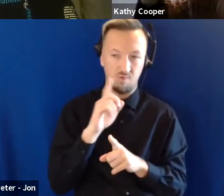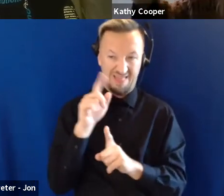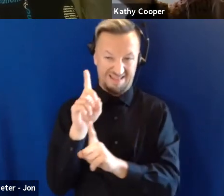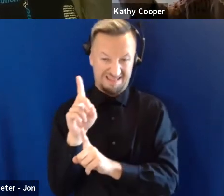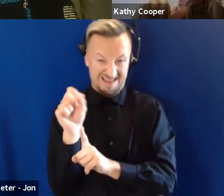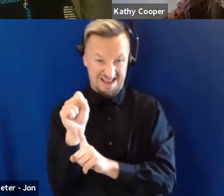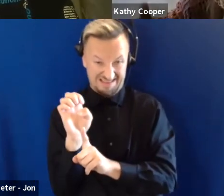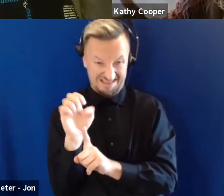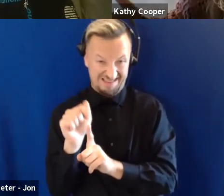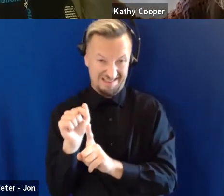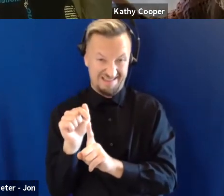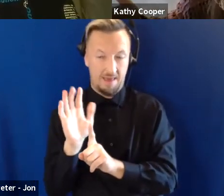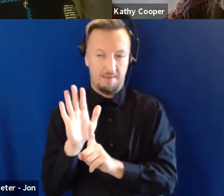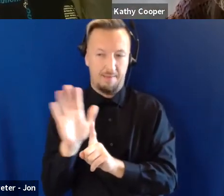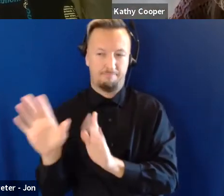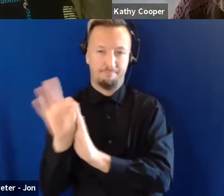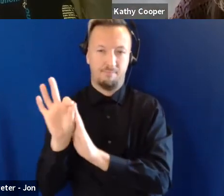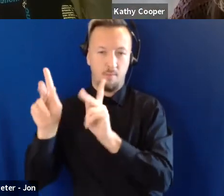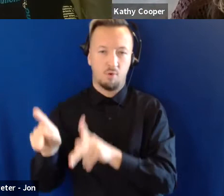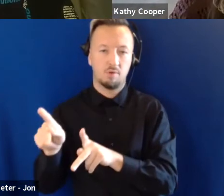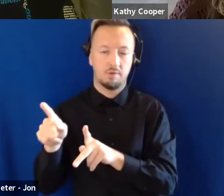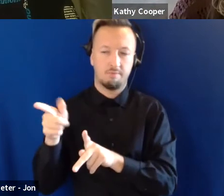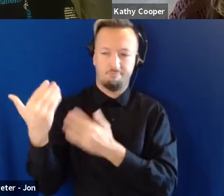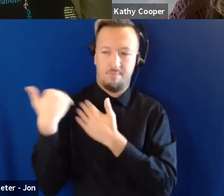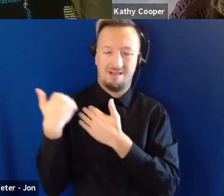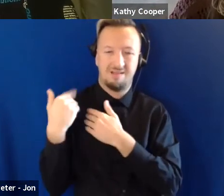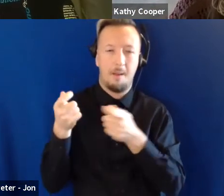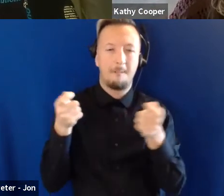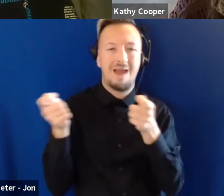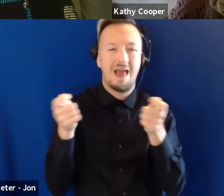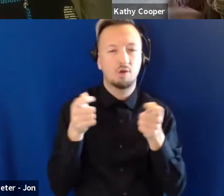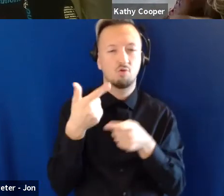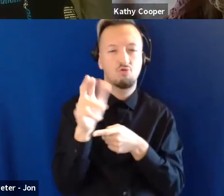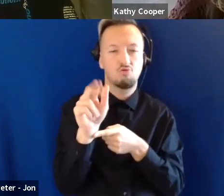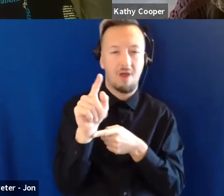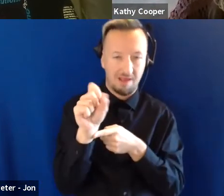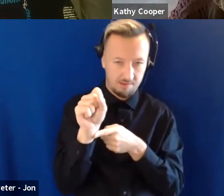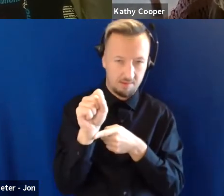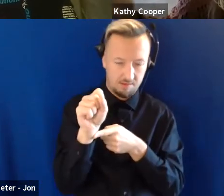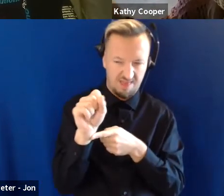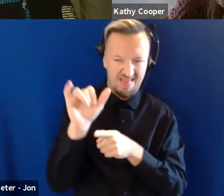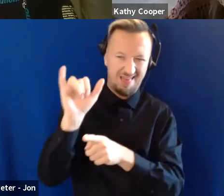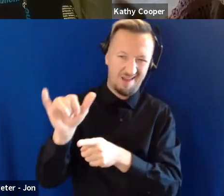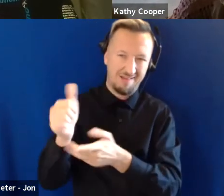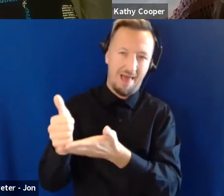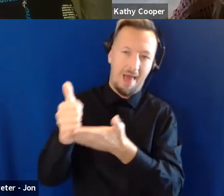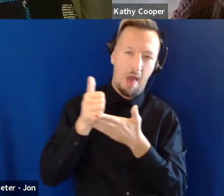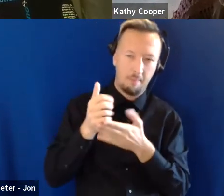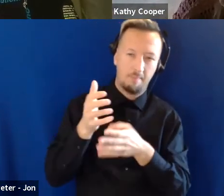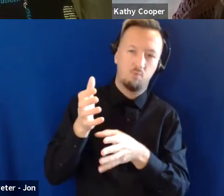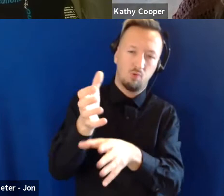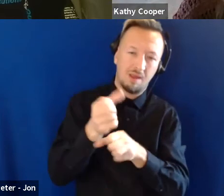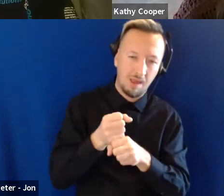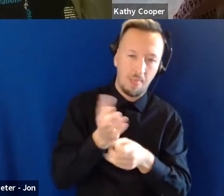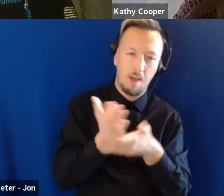of uses to manage our grants that we receive from them to get the Part B money and any other funding that